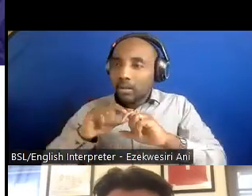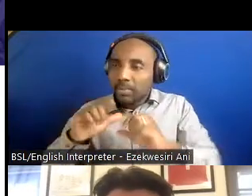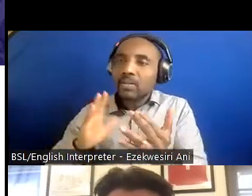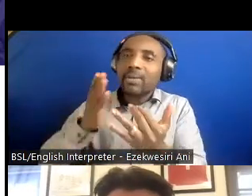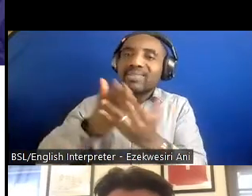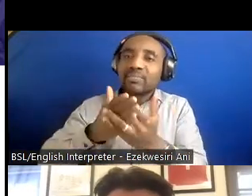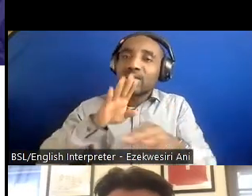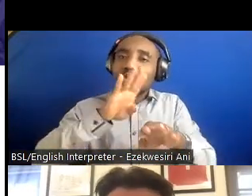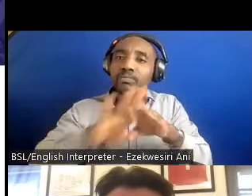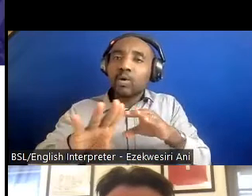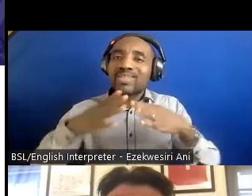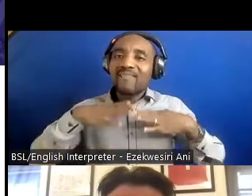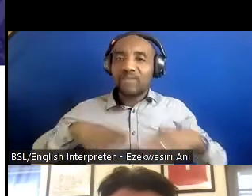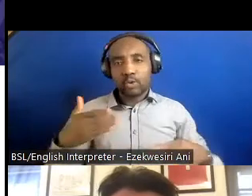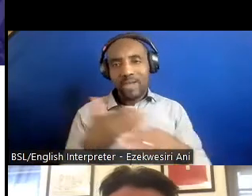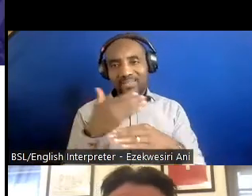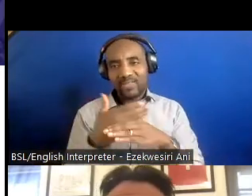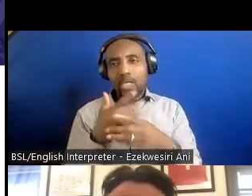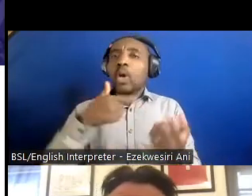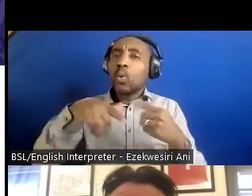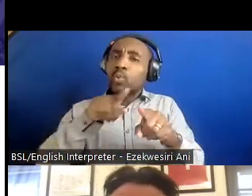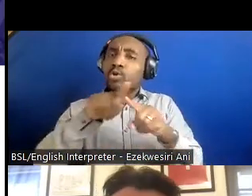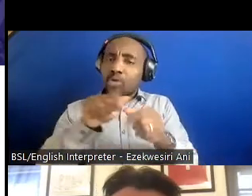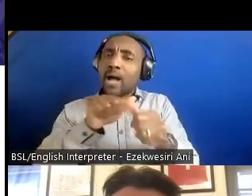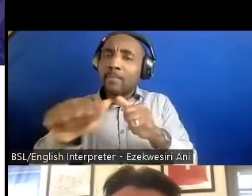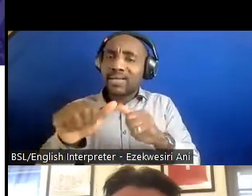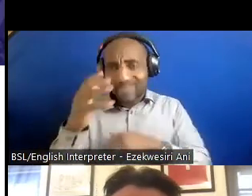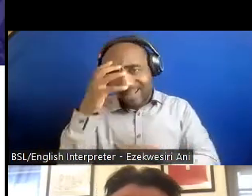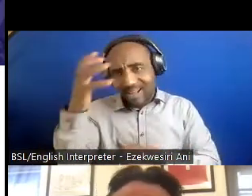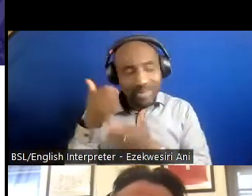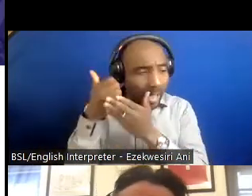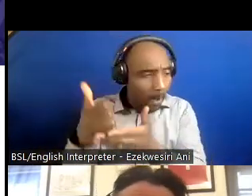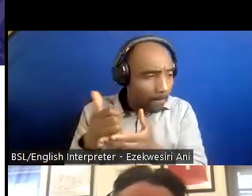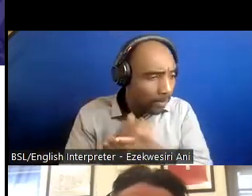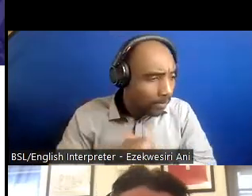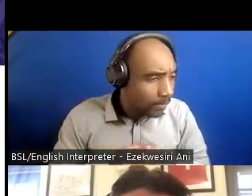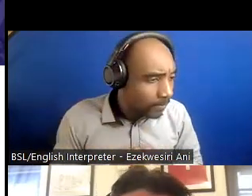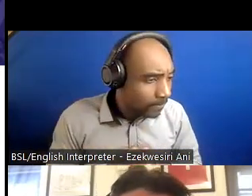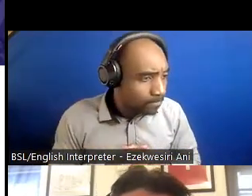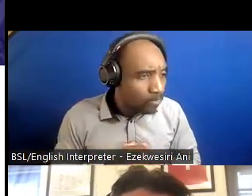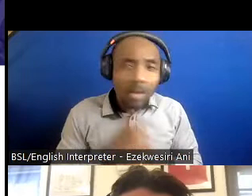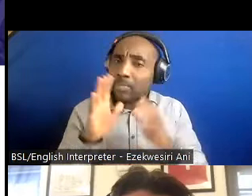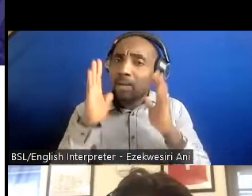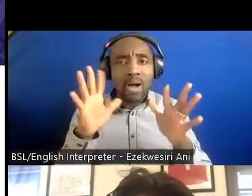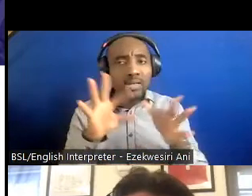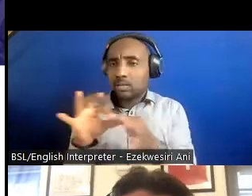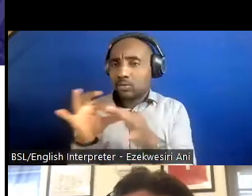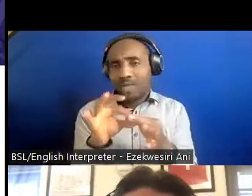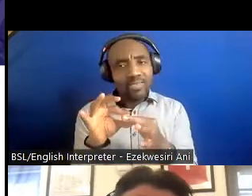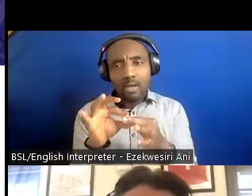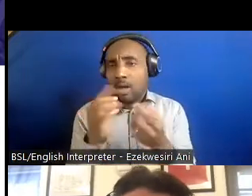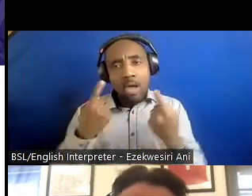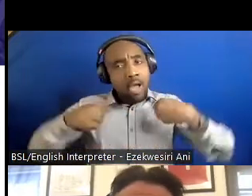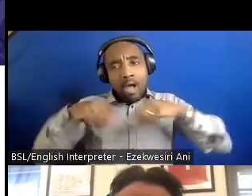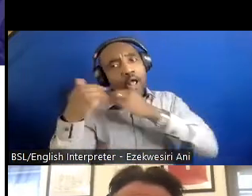activity. We'll do what we can in government to help, but it needs to be a joint effort. And as I said, you